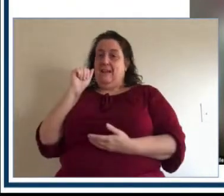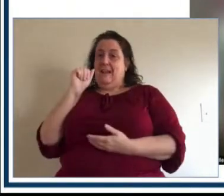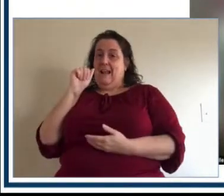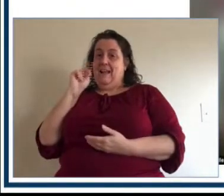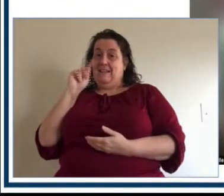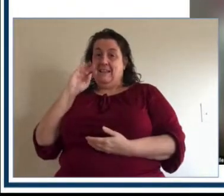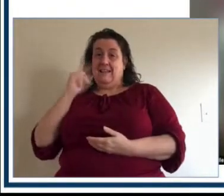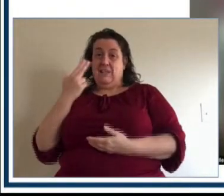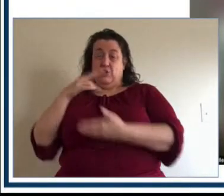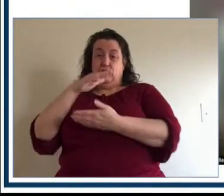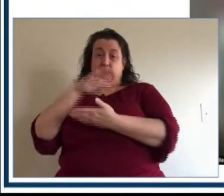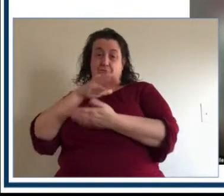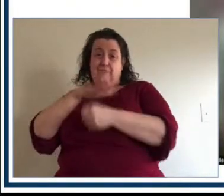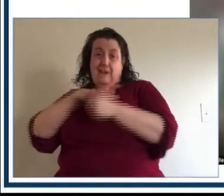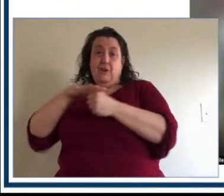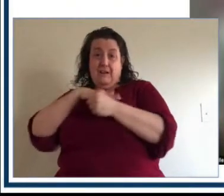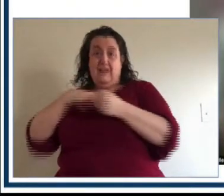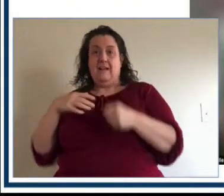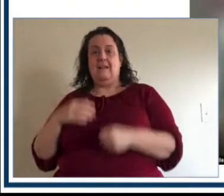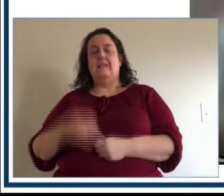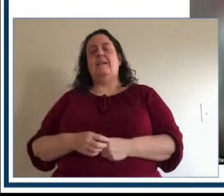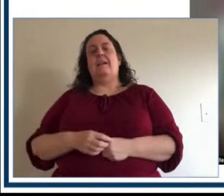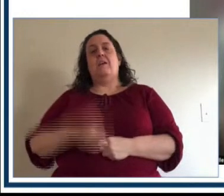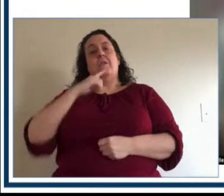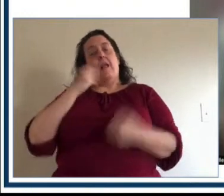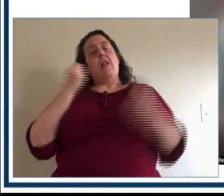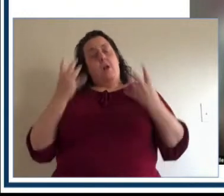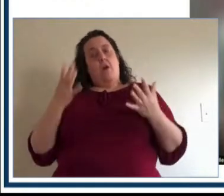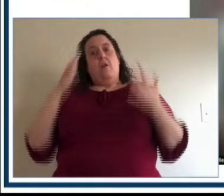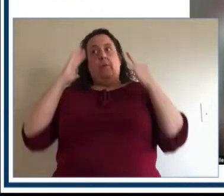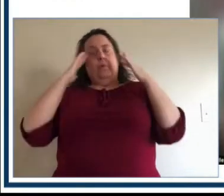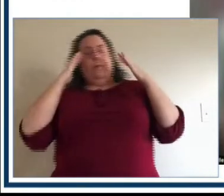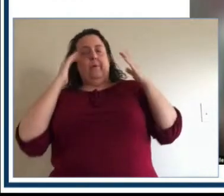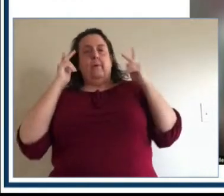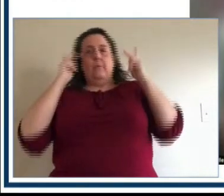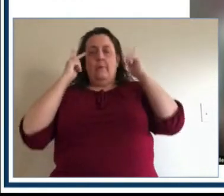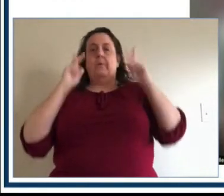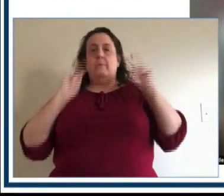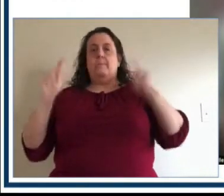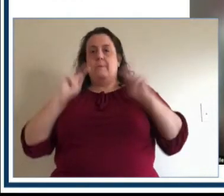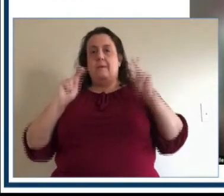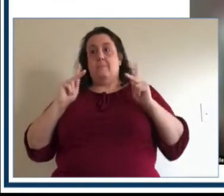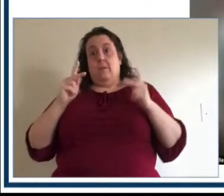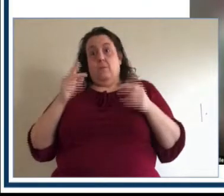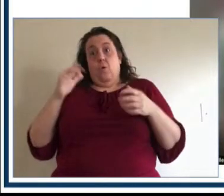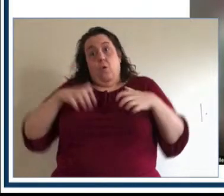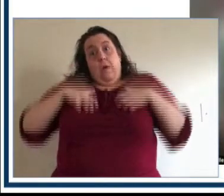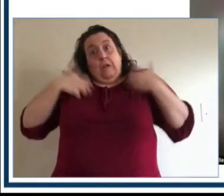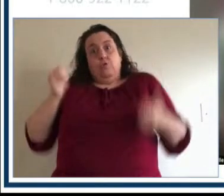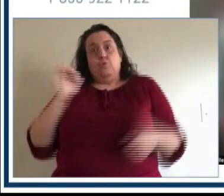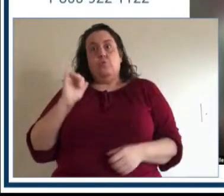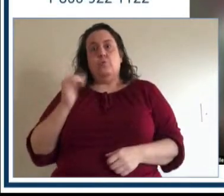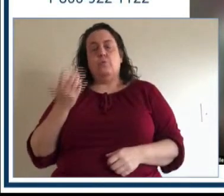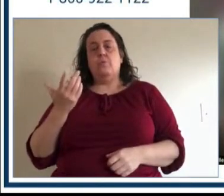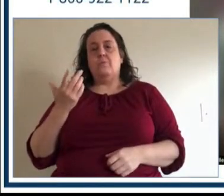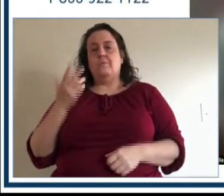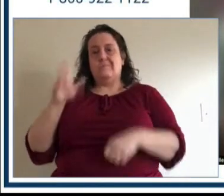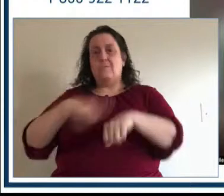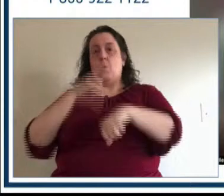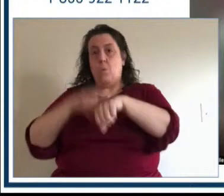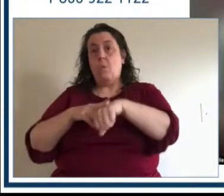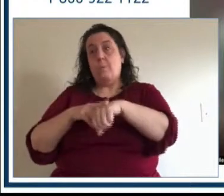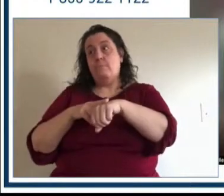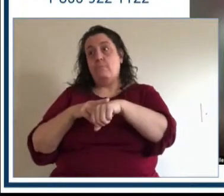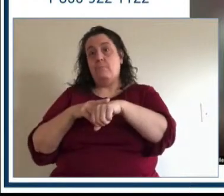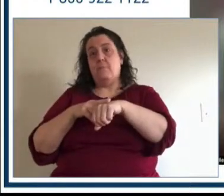outbreak locally. There is much anxiety here right now and even some anger, and those are normal emotions in a situation